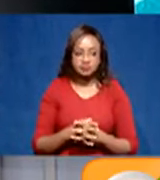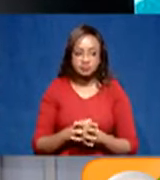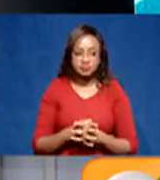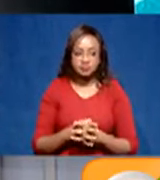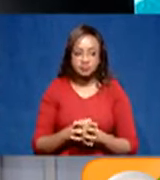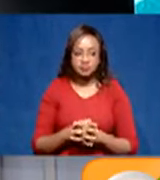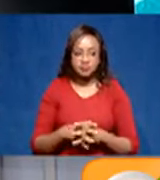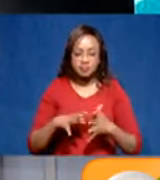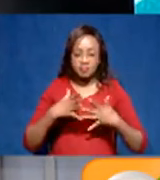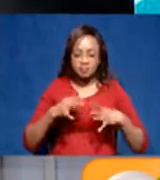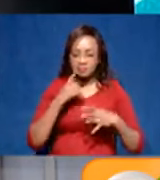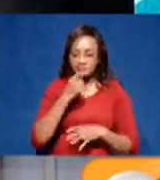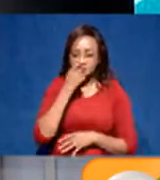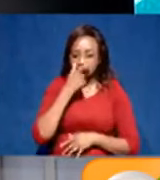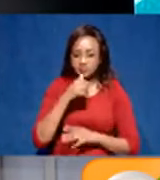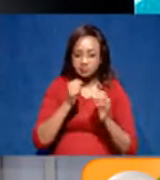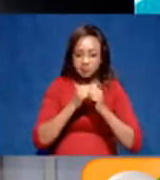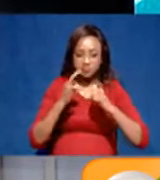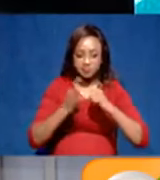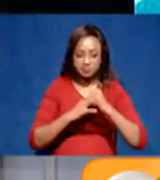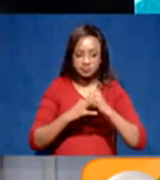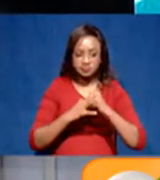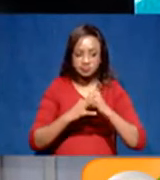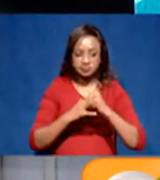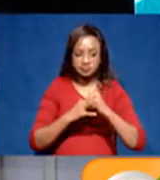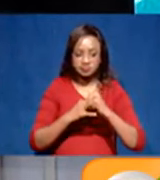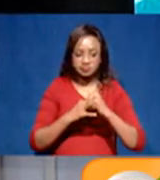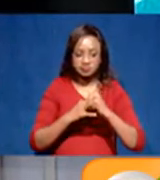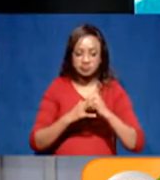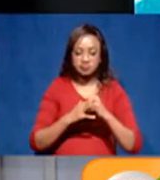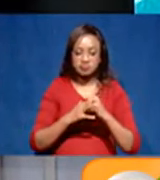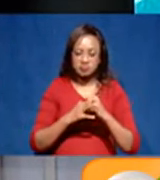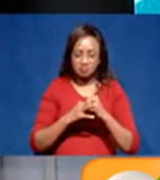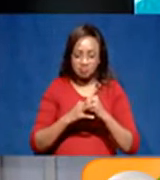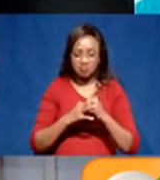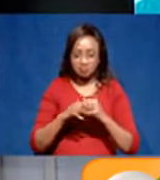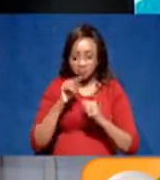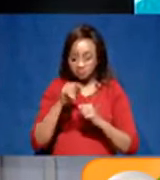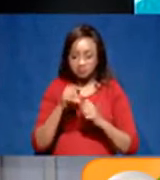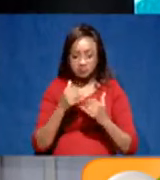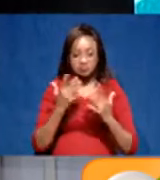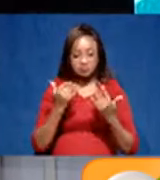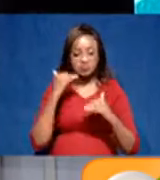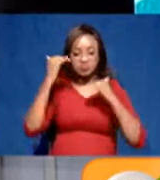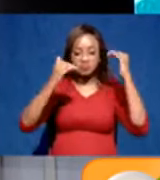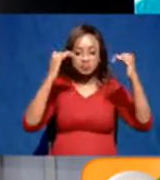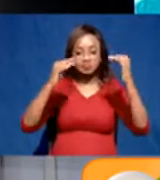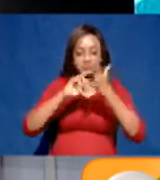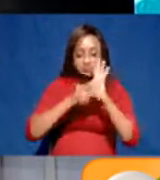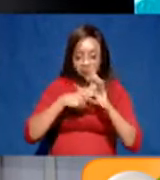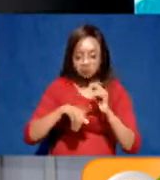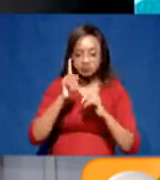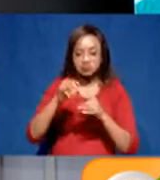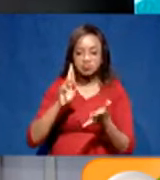persons that reach 18 years, after reaching the age of majority, those children, now adults, are expected to register